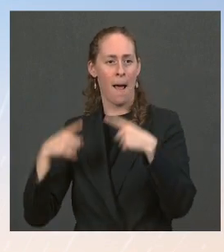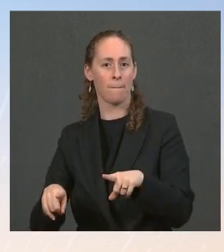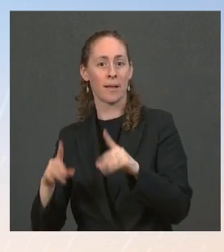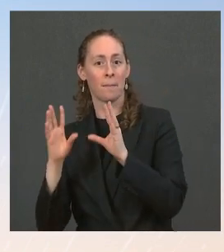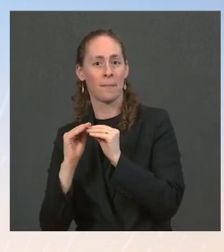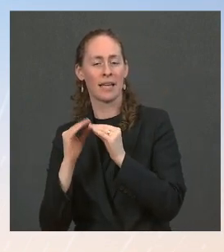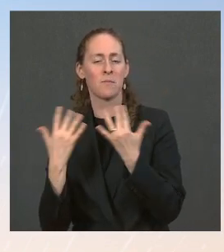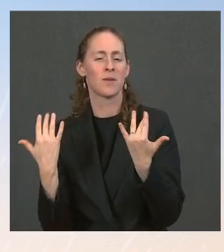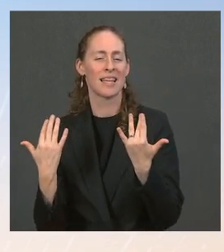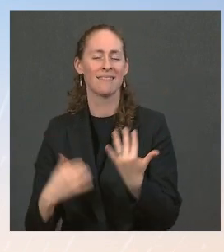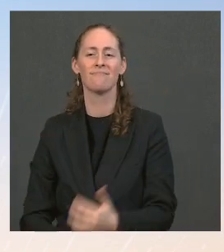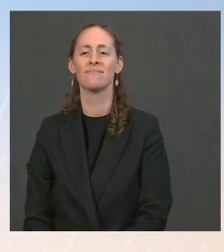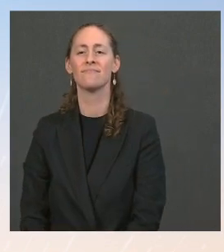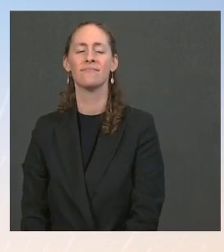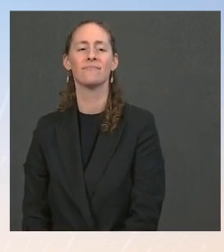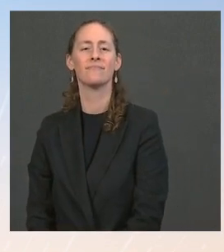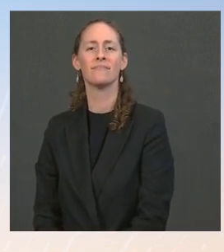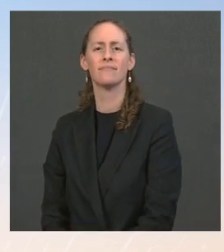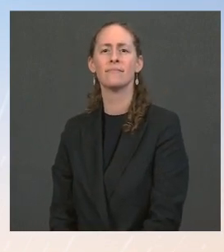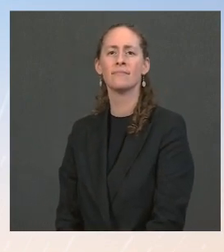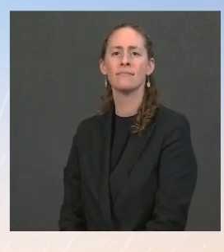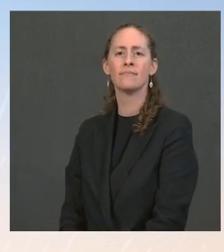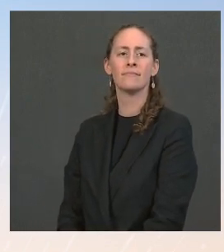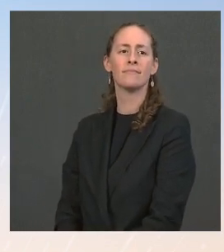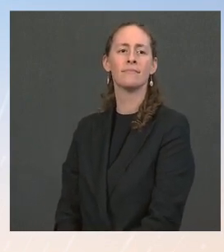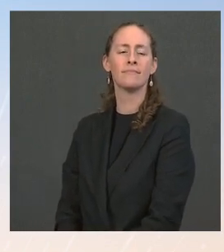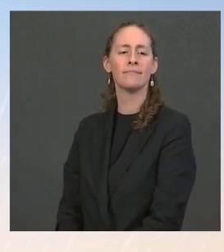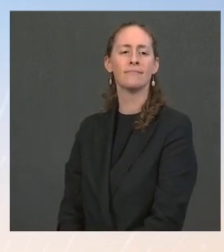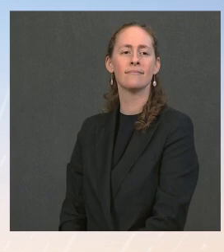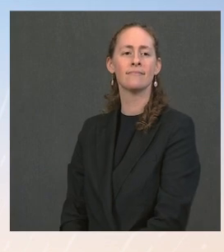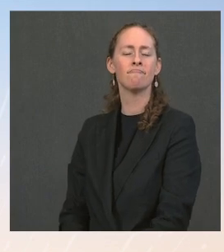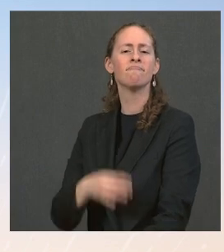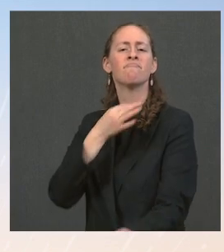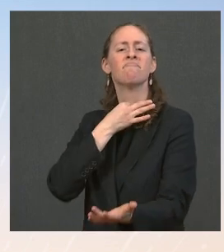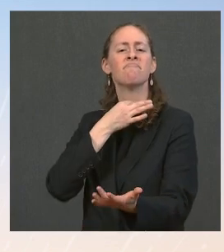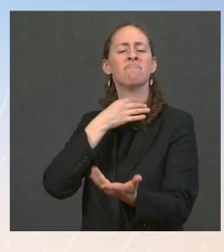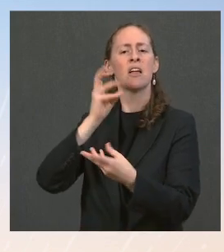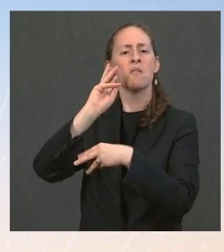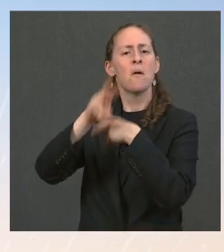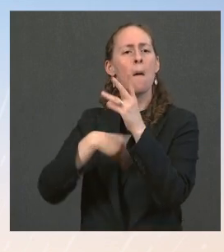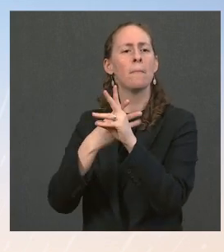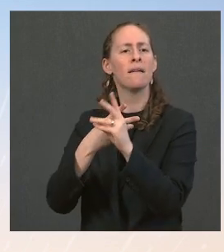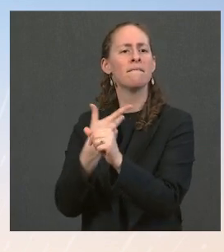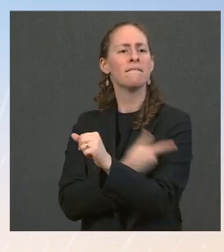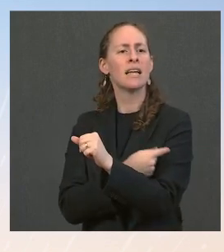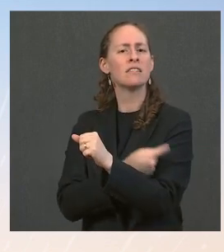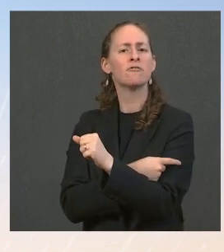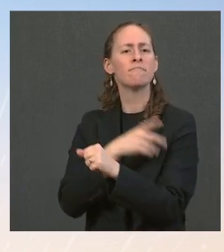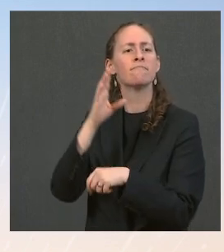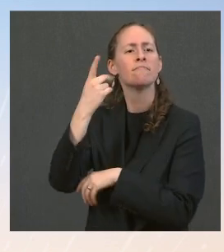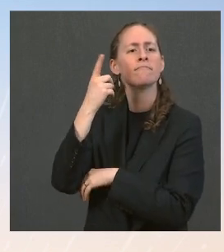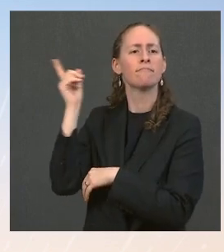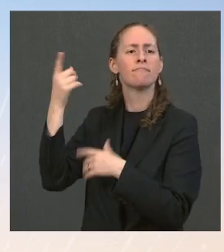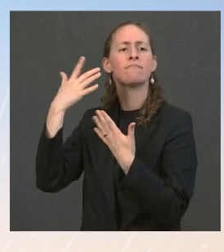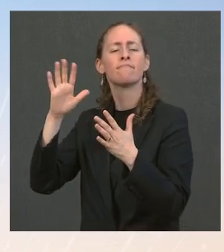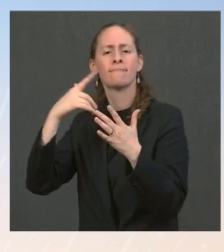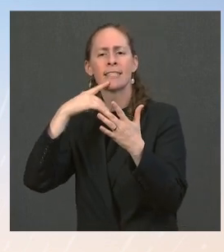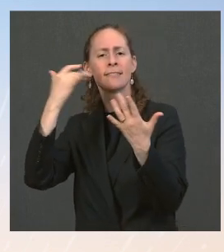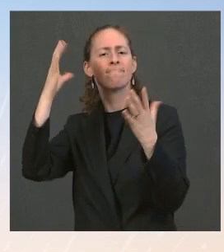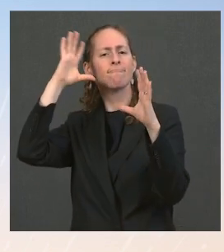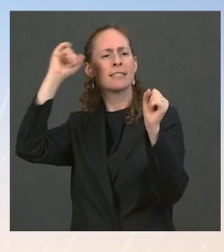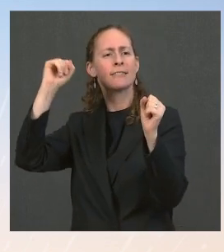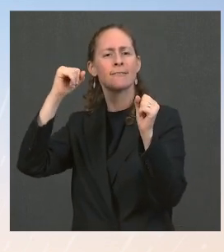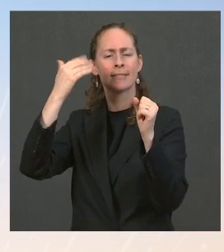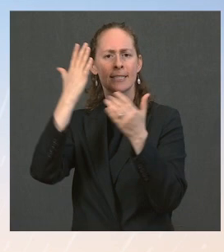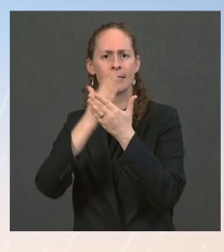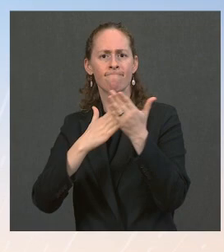ahead. Thanks, Jen. On global vaccines, the administration has previously noted that there's been logistical challenges in getting vaccines out to the countries